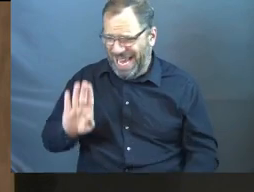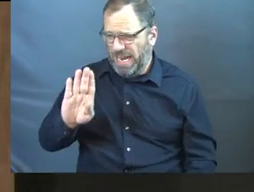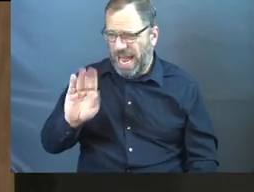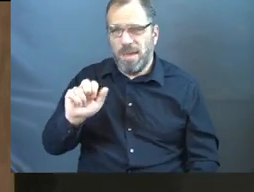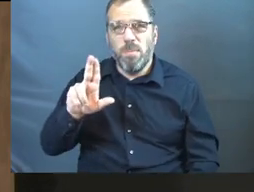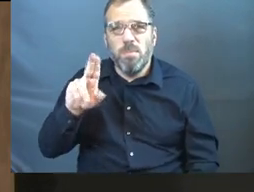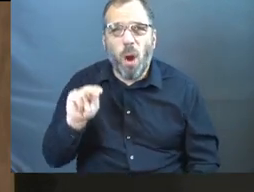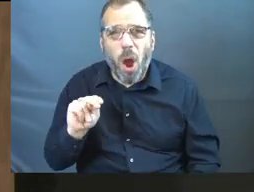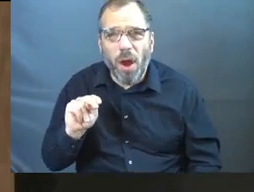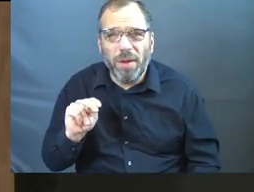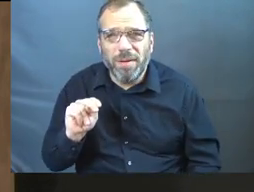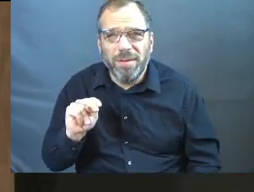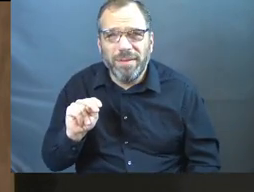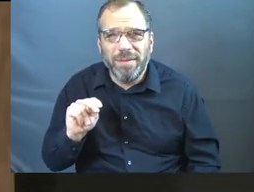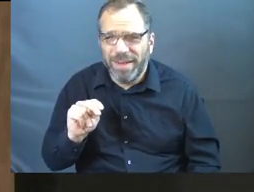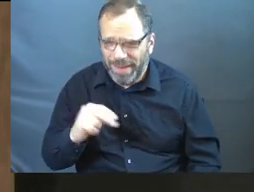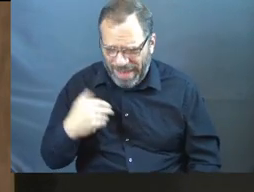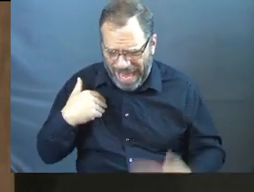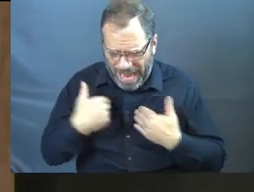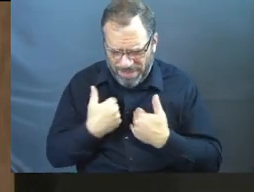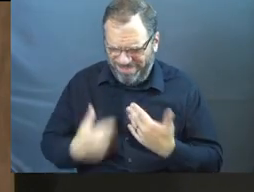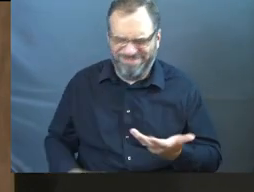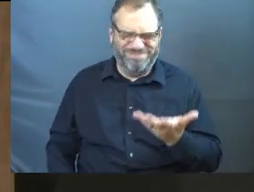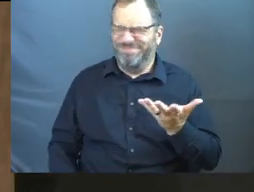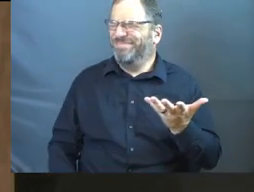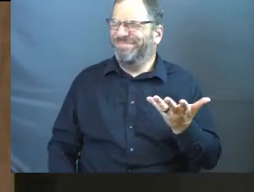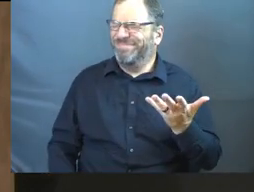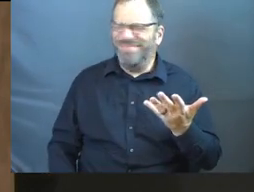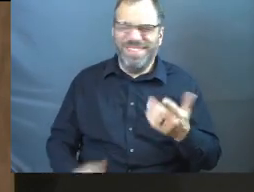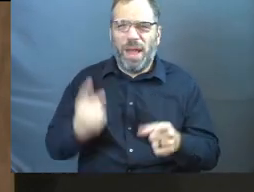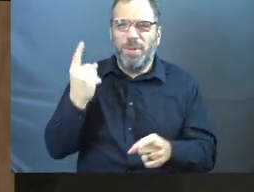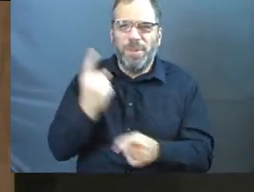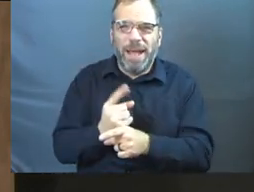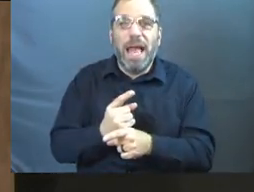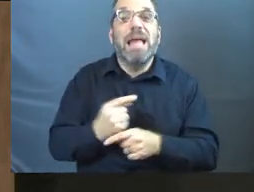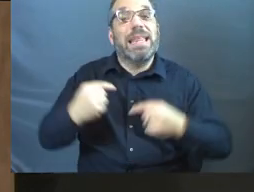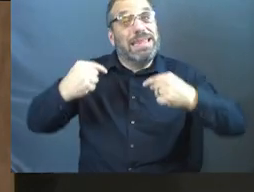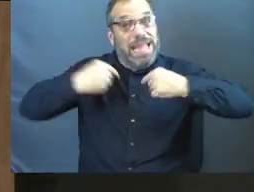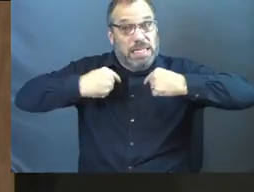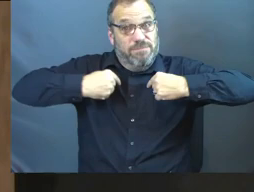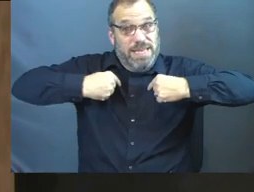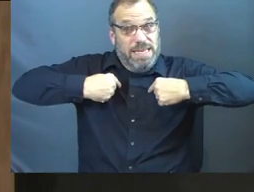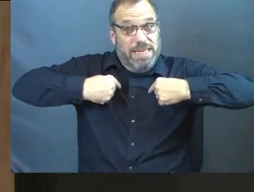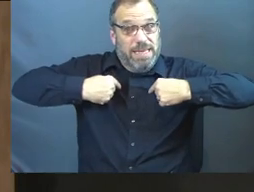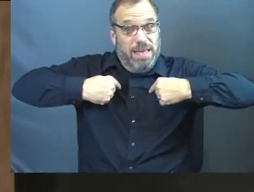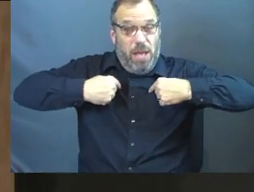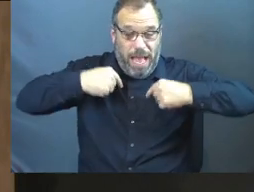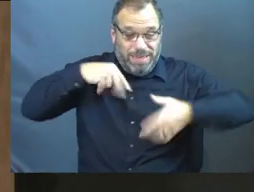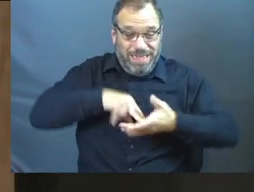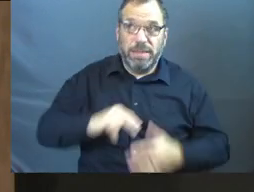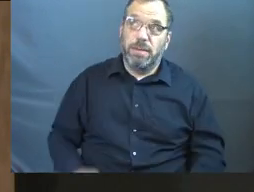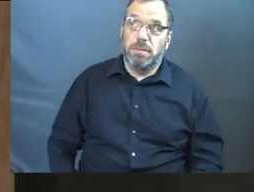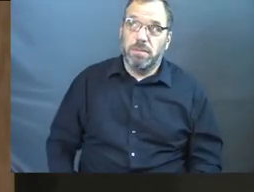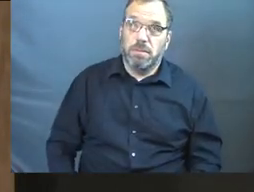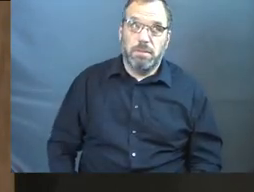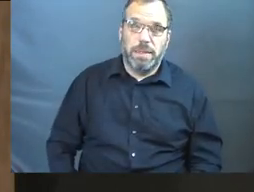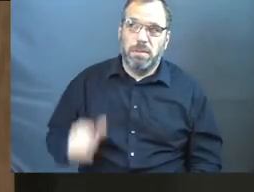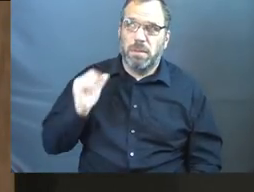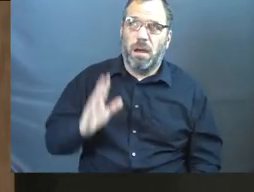barn. This can't be right. You know what I'm saying? At least that's how I'm like, God, are you really, is this real?